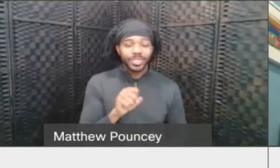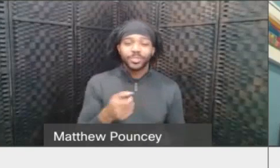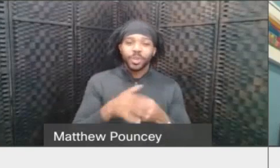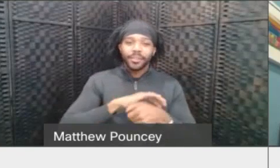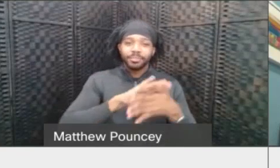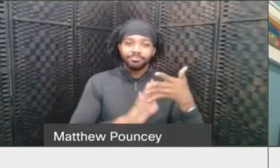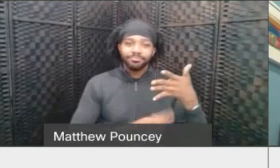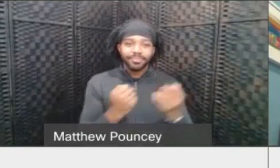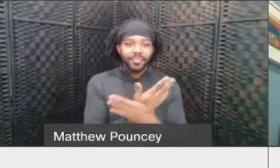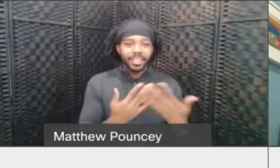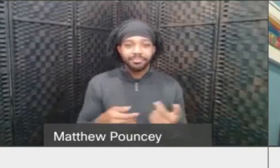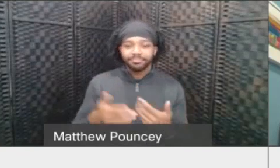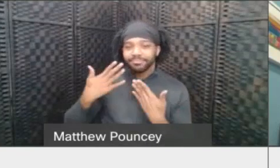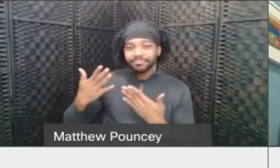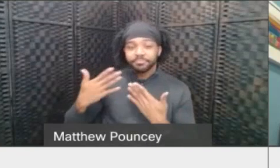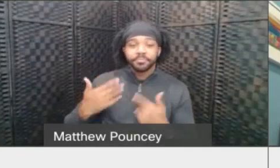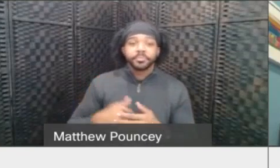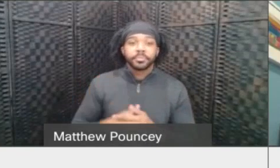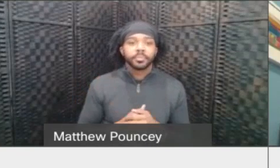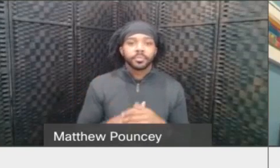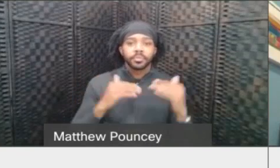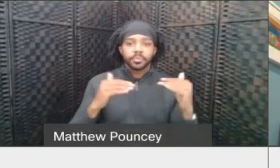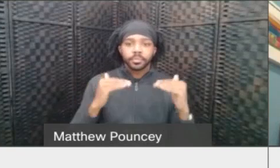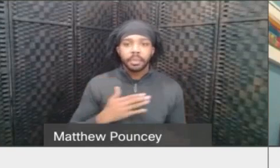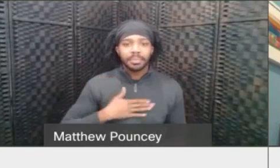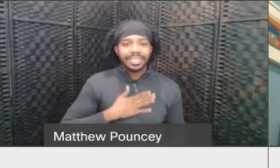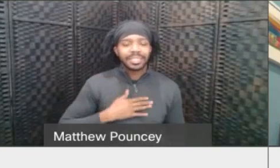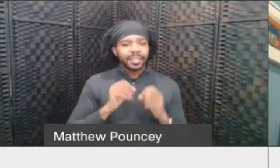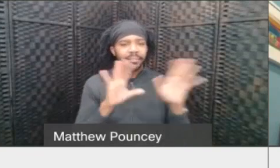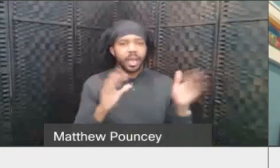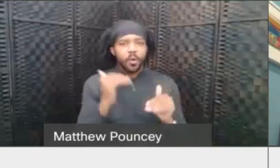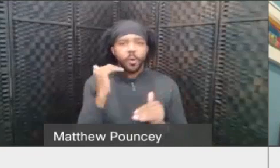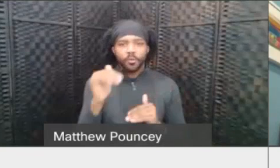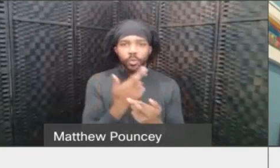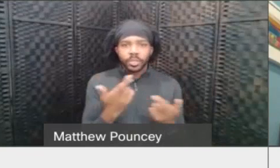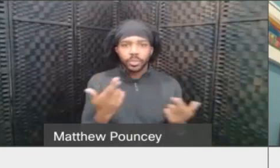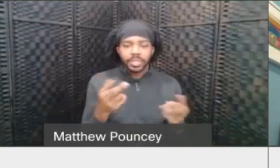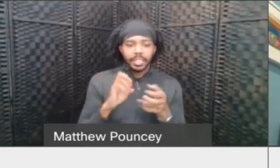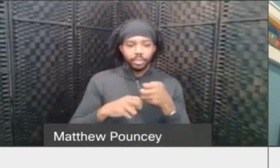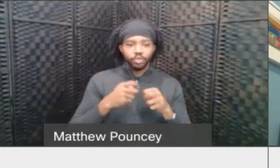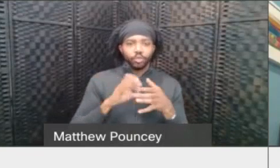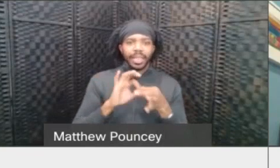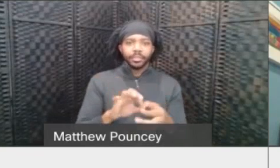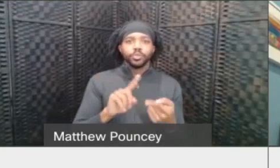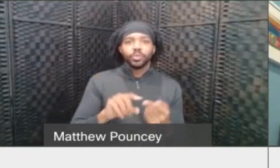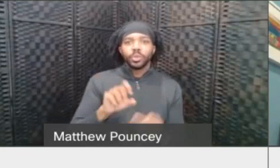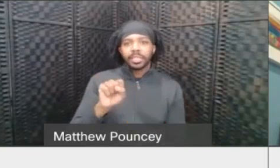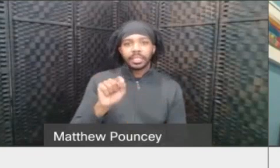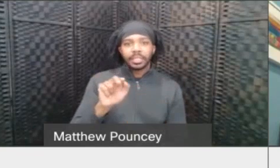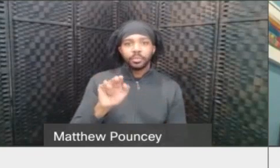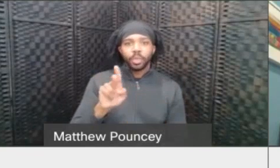you. Please clarify over-resource issues as it relates to stimulus payments.